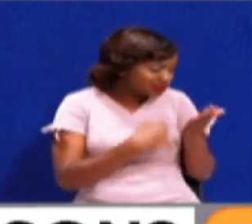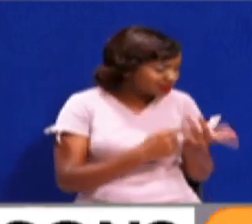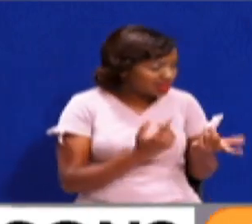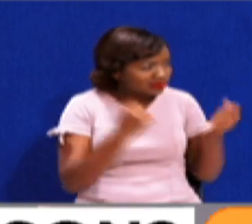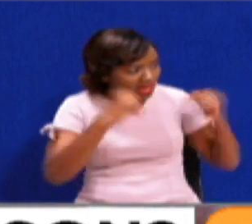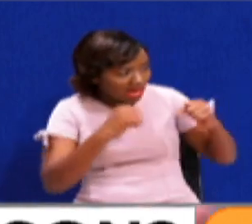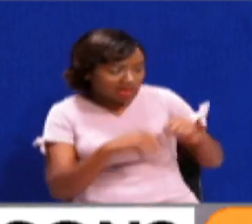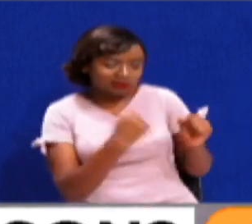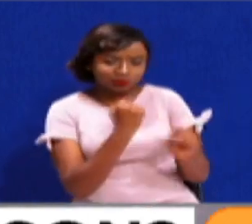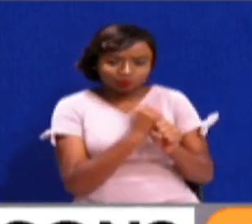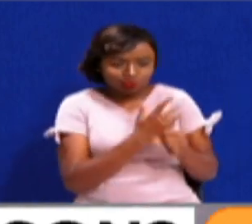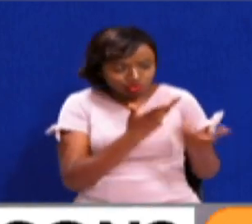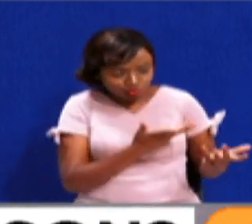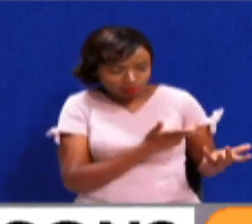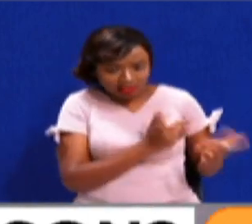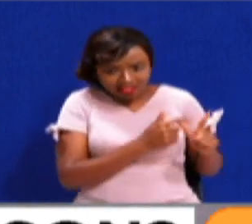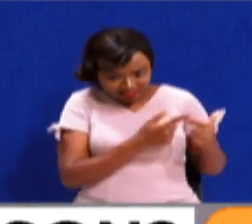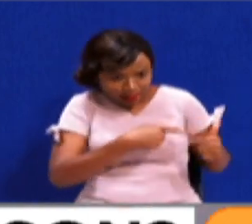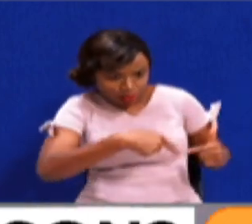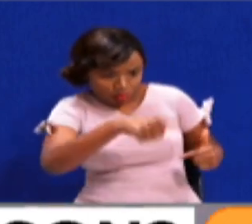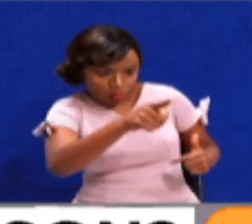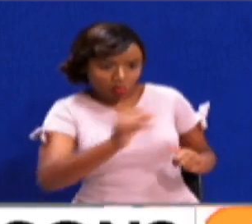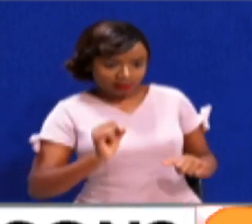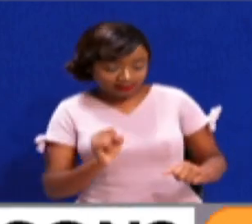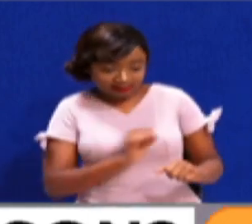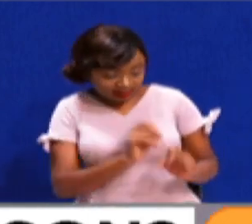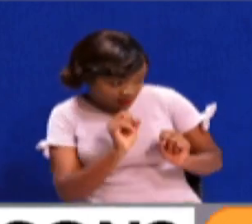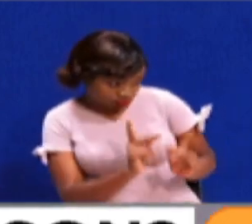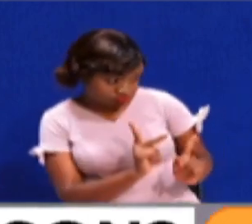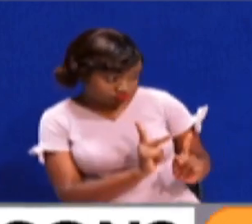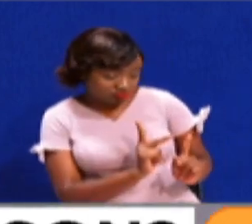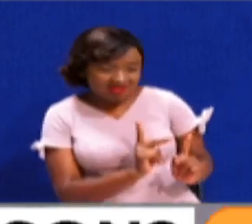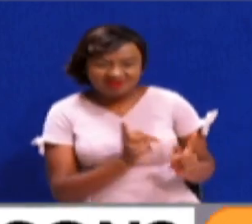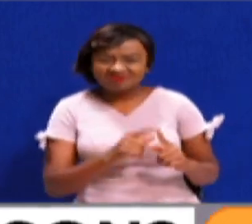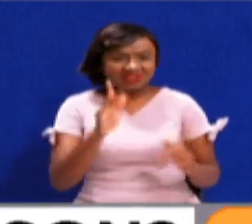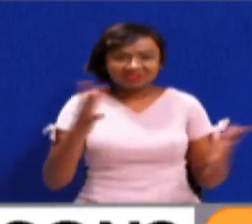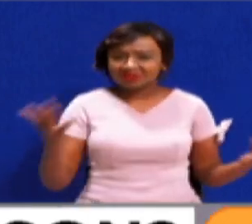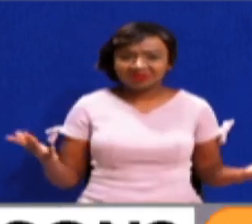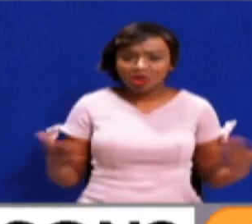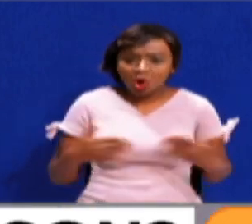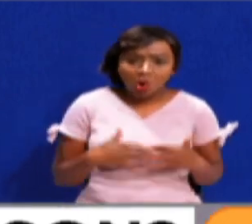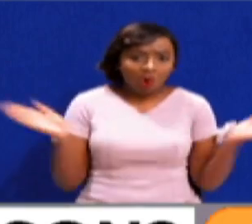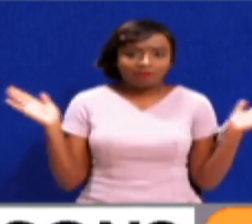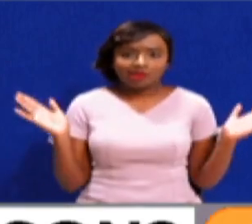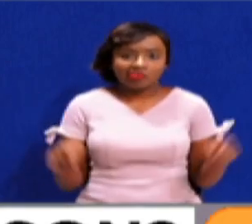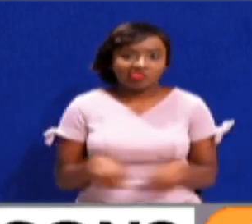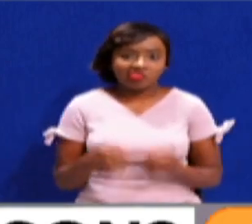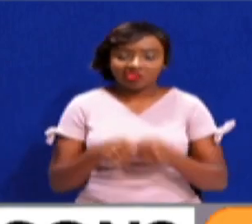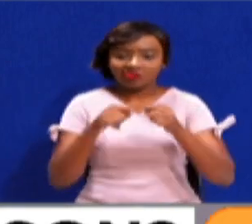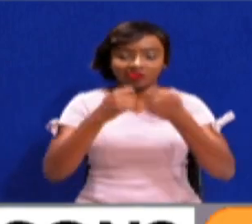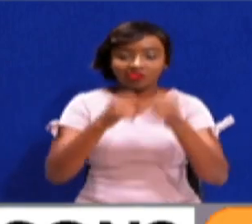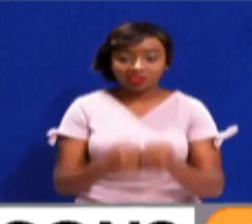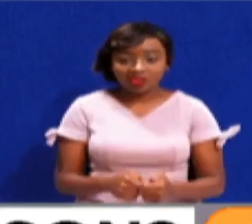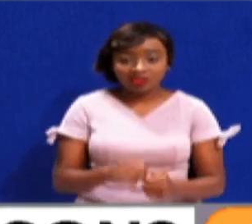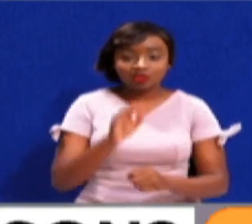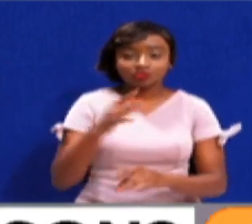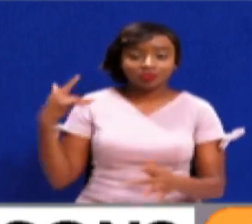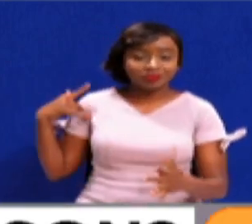about it before you take this matter to the floor of the House and, you know, bring all keep the... Keep it tidy. Yeah, keep it tidy. Yeah. For the first time